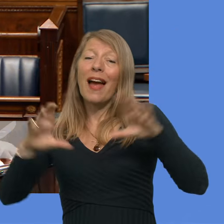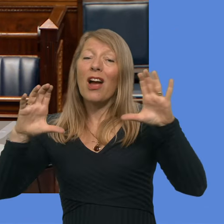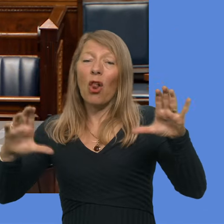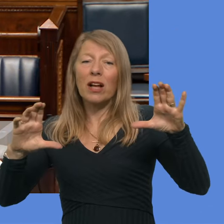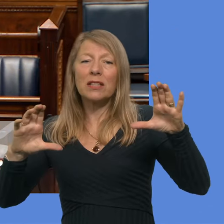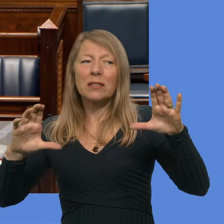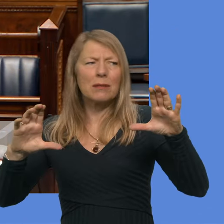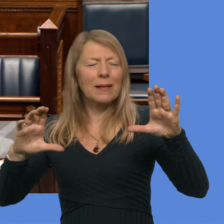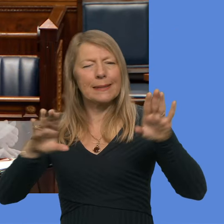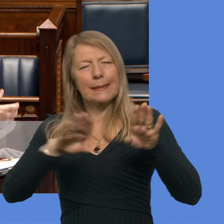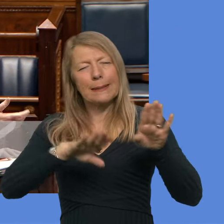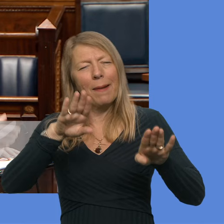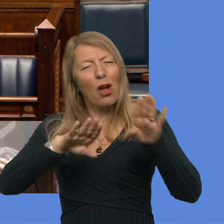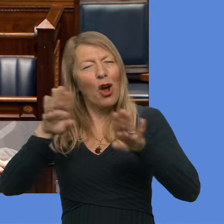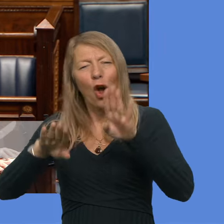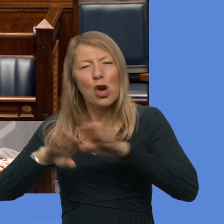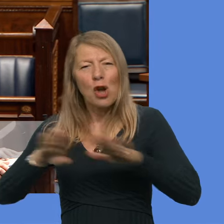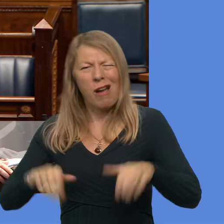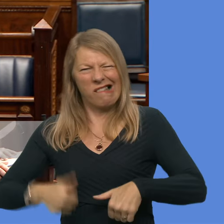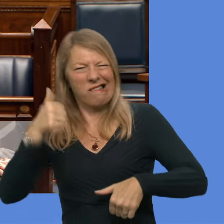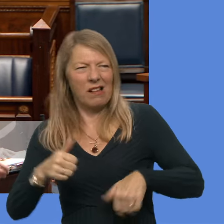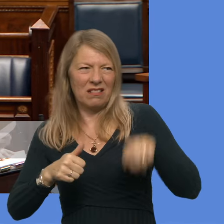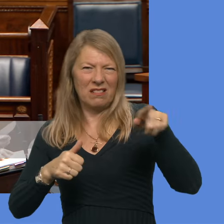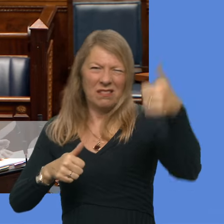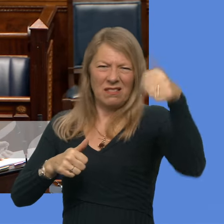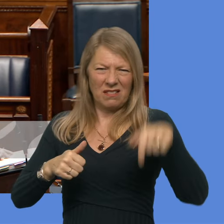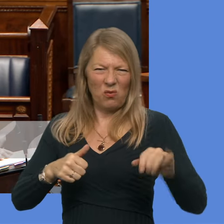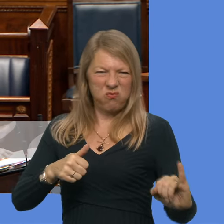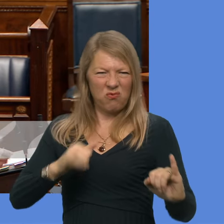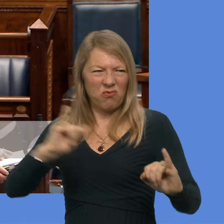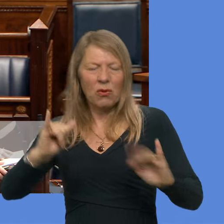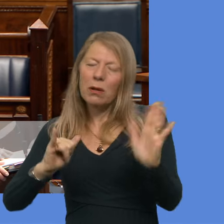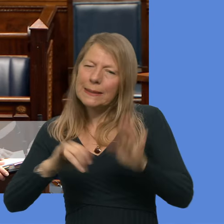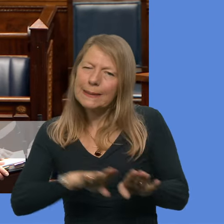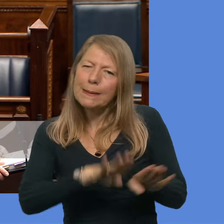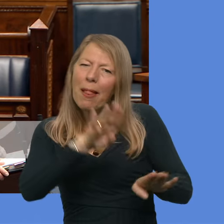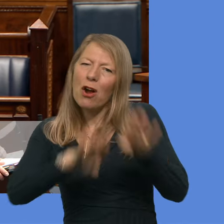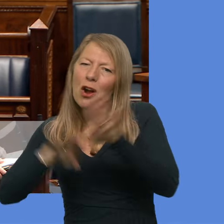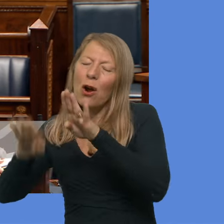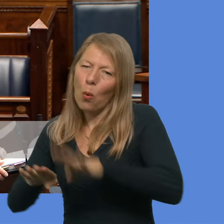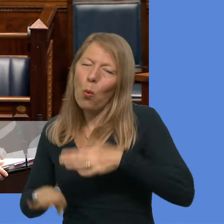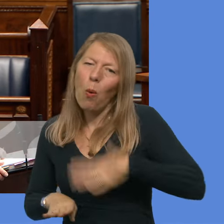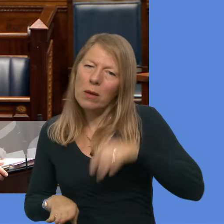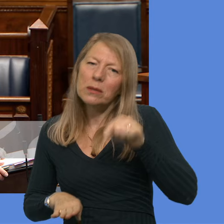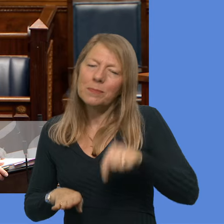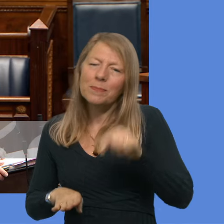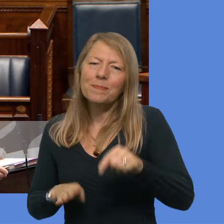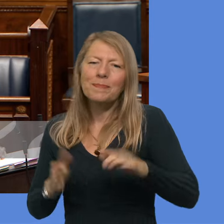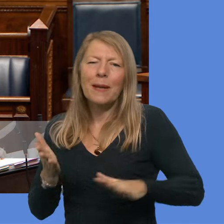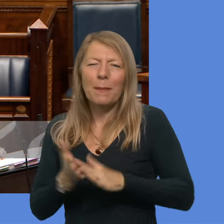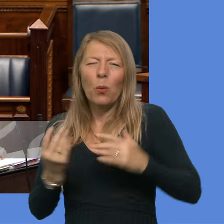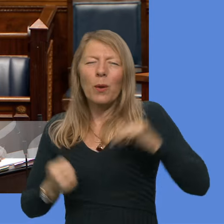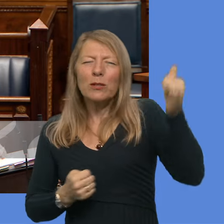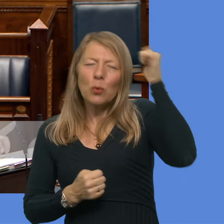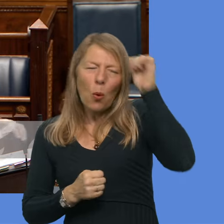what the local priorities are with the support of government, then you may get a much better outcome, a much better policy outcome in terms of what the local needs are. So